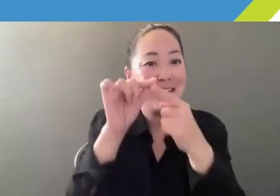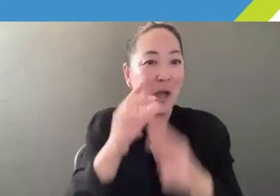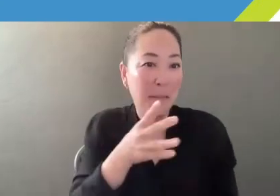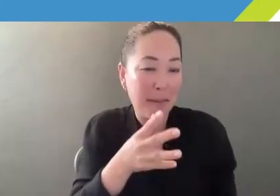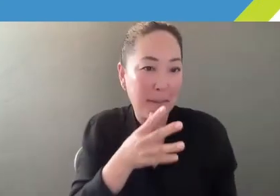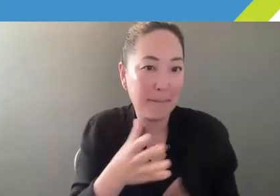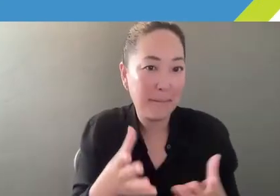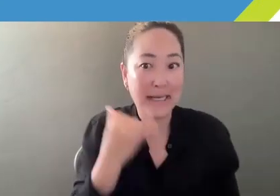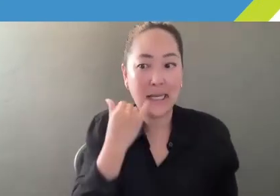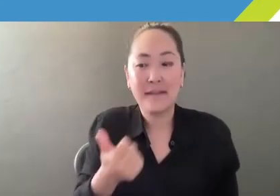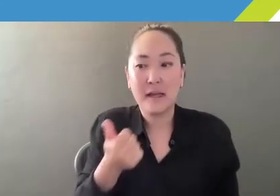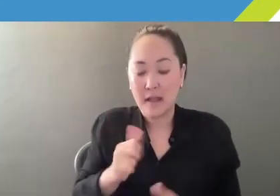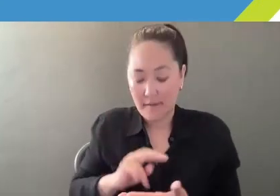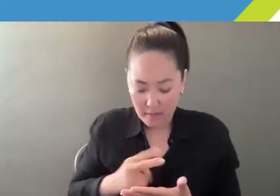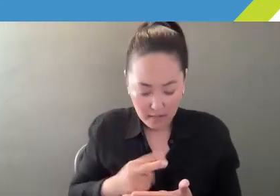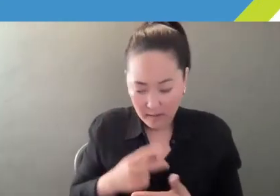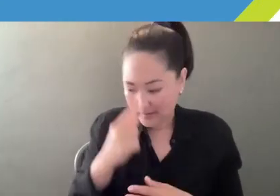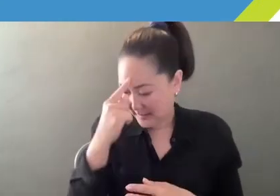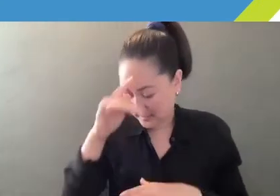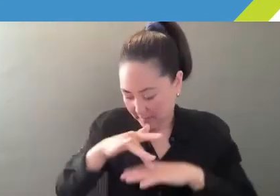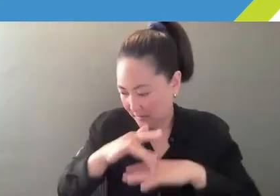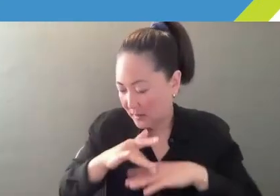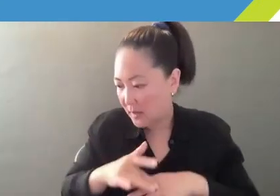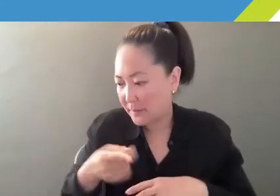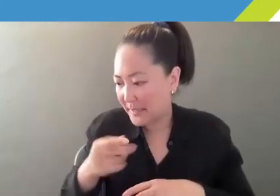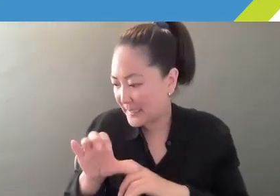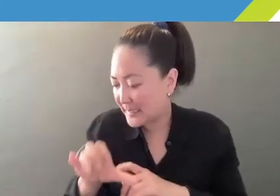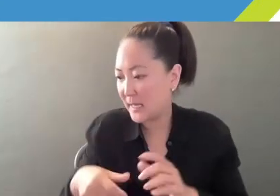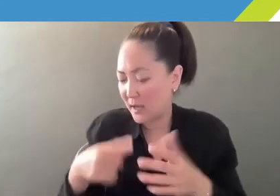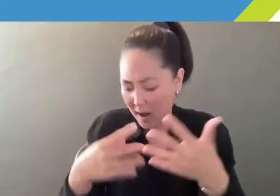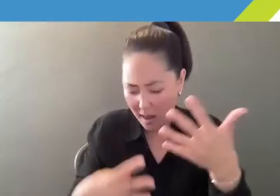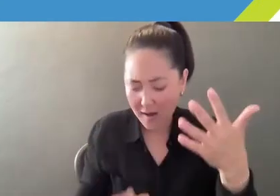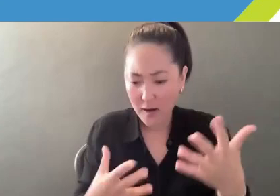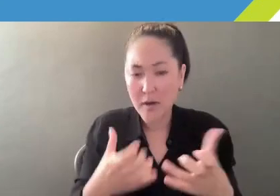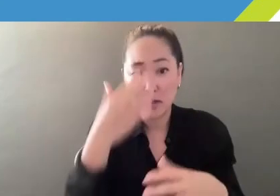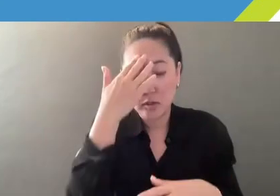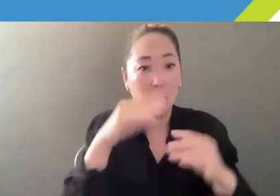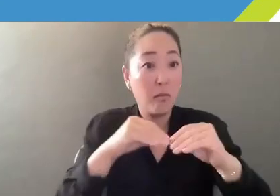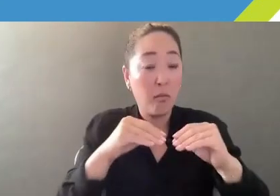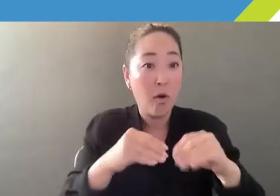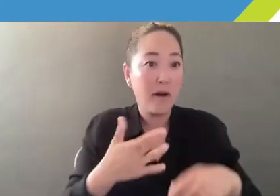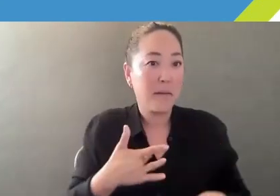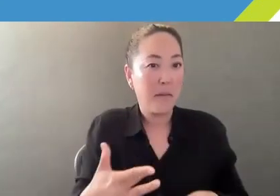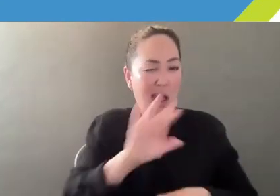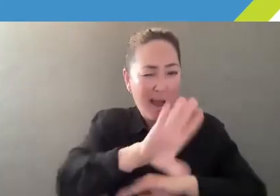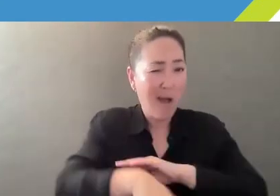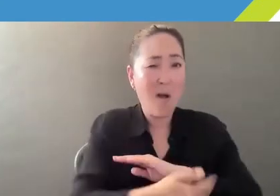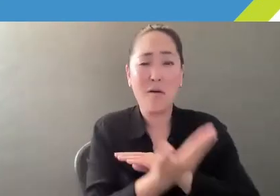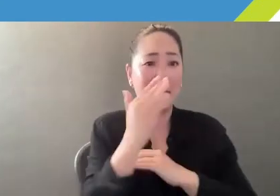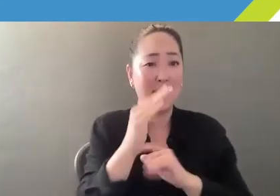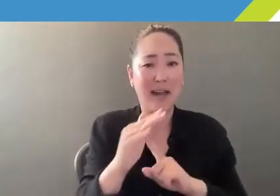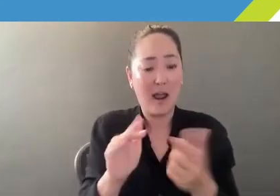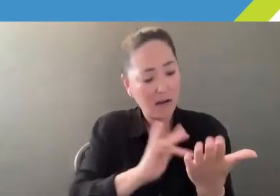Google when they can't sleep. And you can while away many hours between 12 o'clock and 4 o'clock in the morning on your mobile